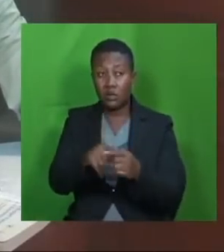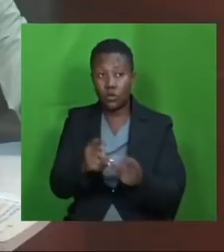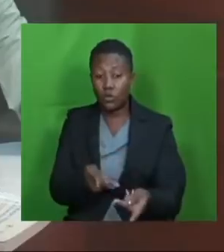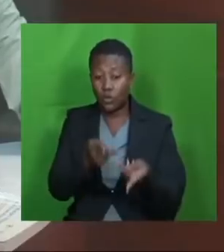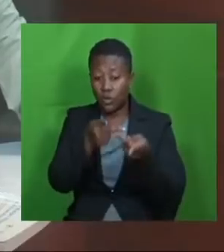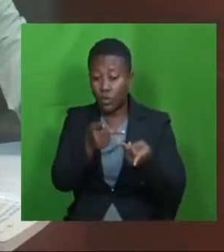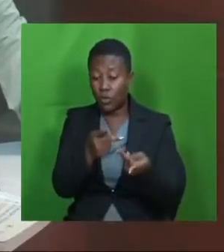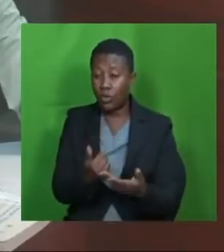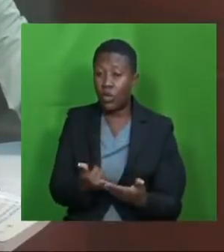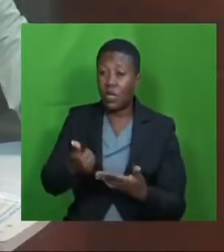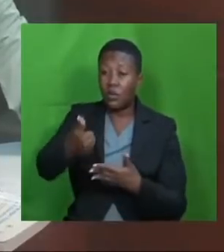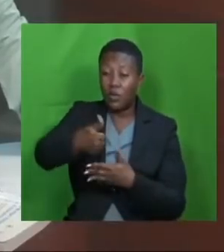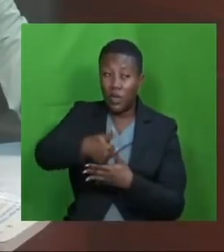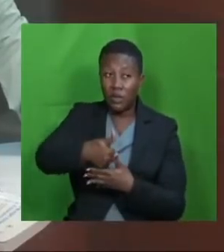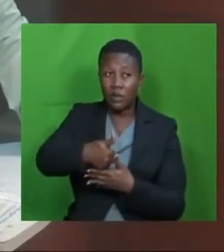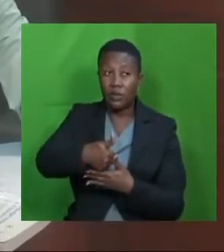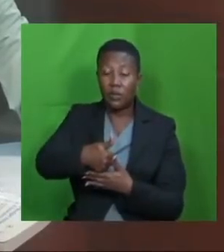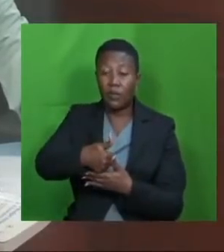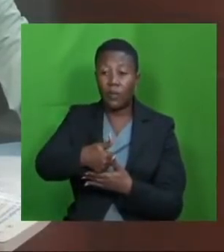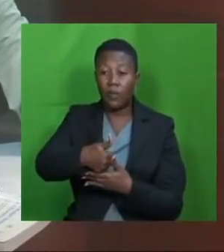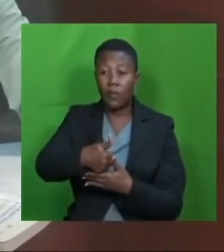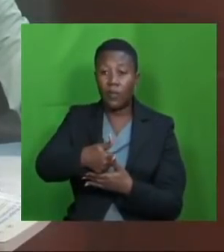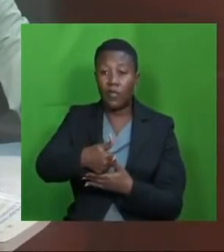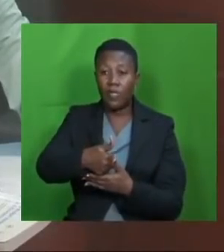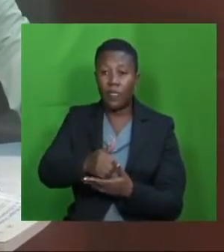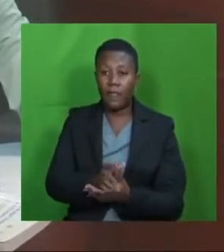amendment to